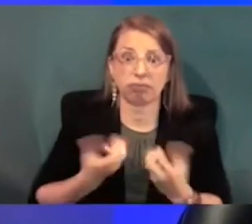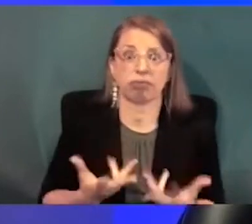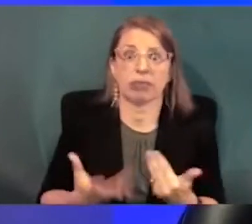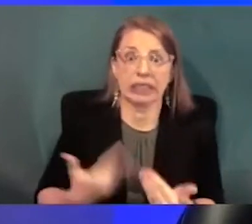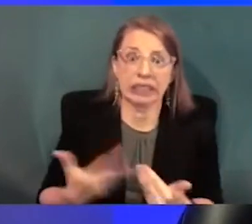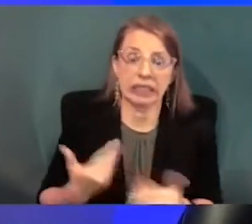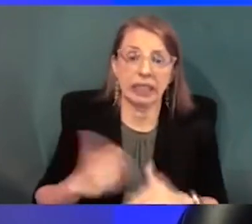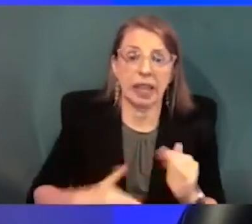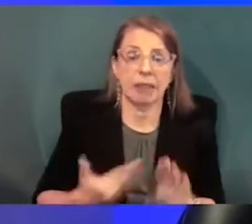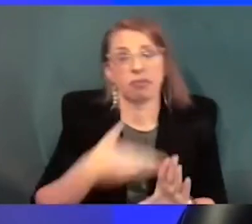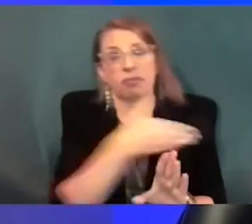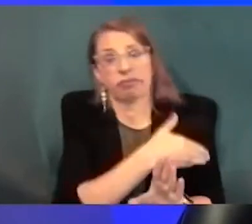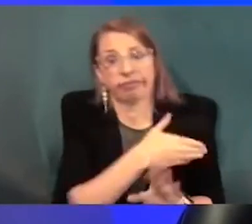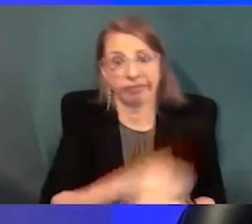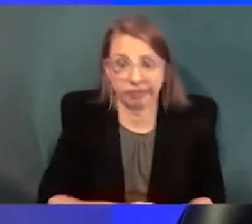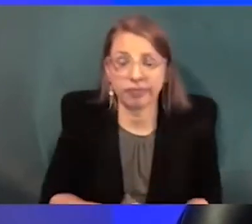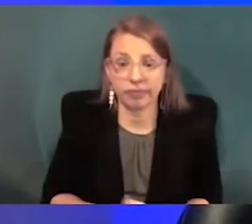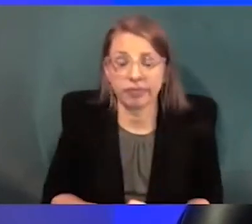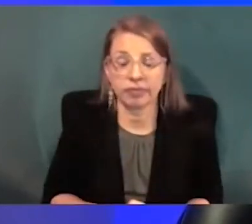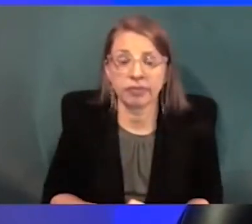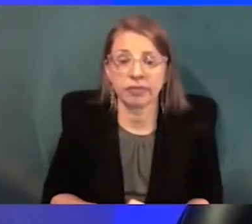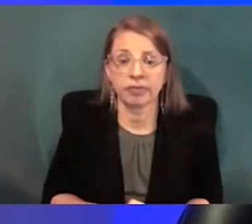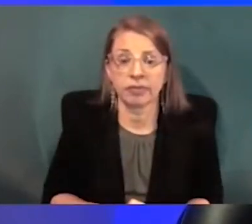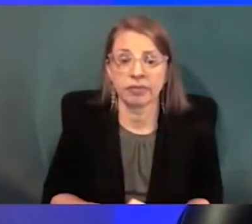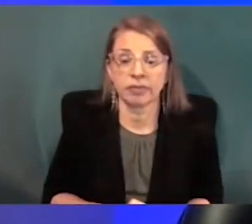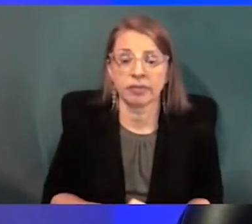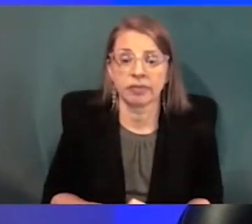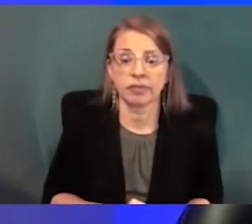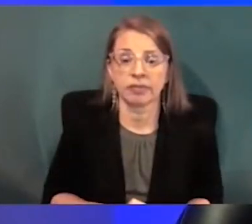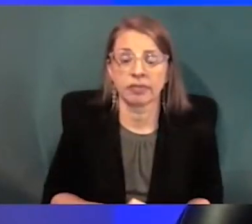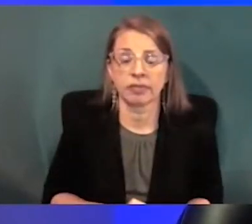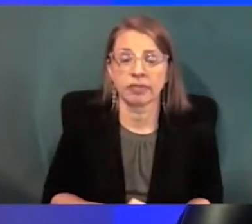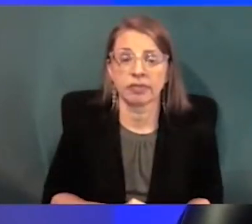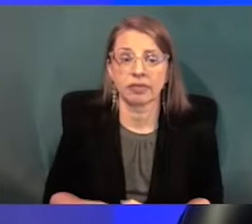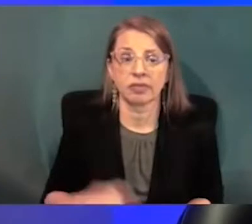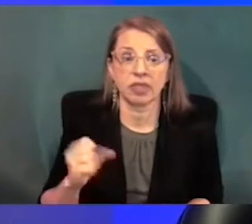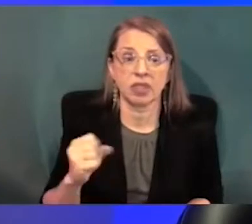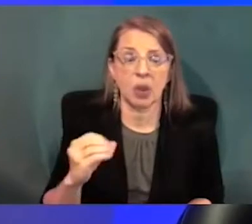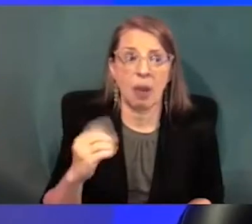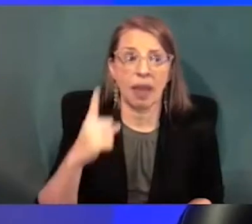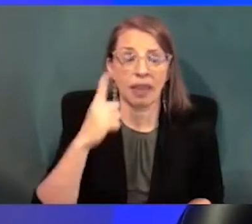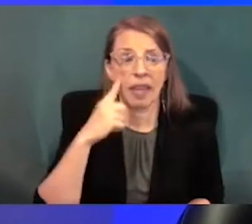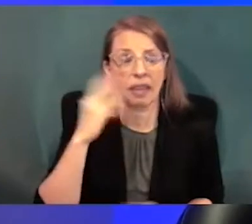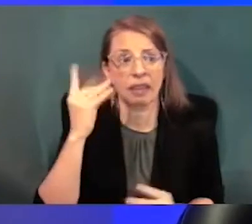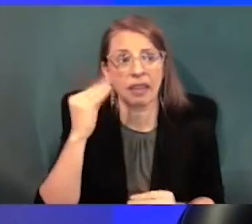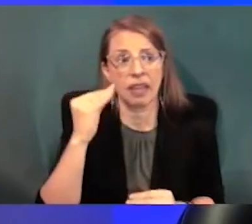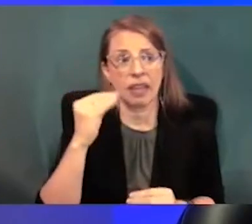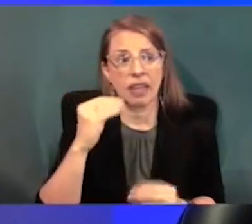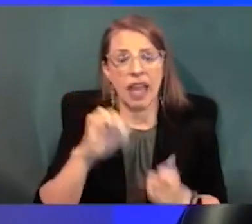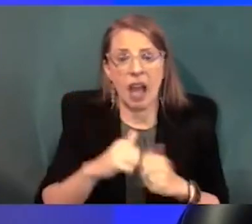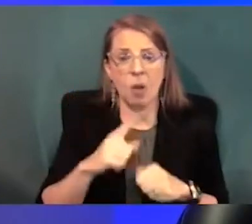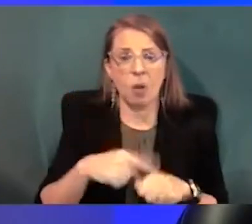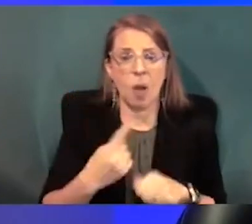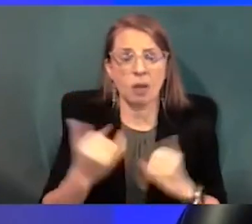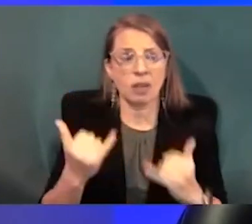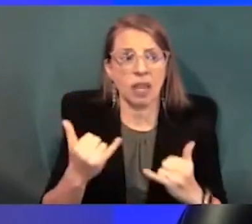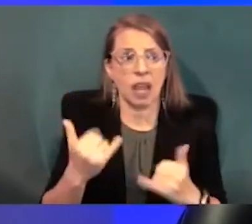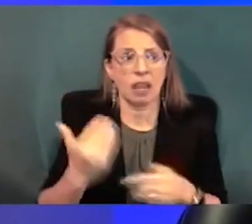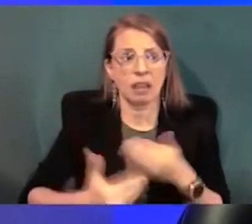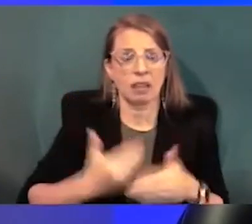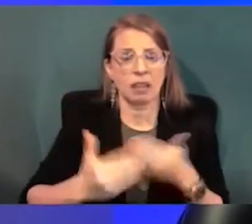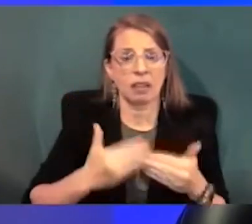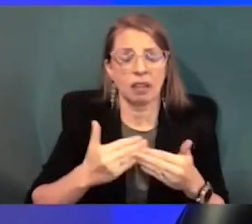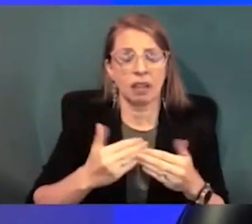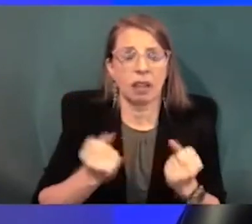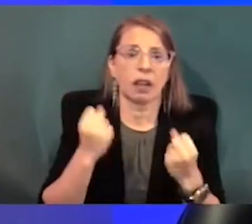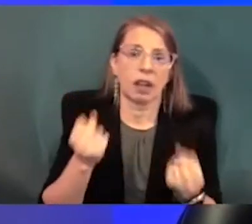did in the past. And so I think through all of that, how long is the day going to be? Is this a significant drive? Am I